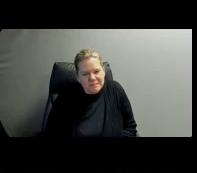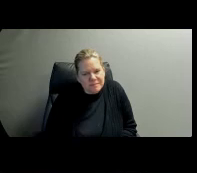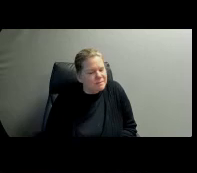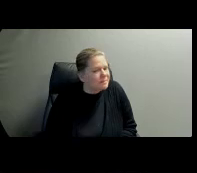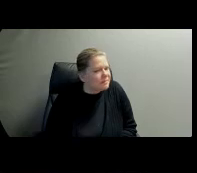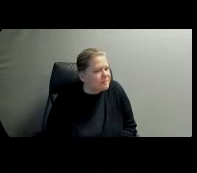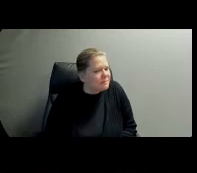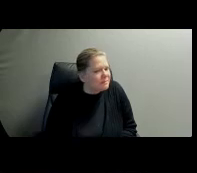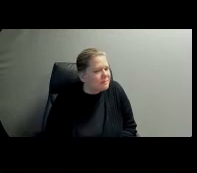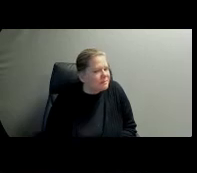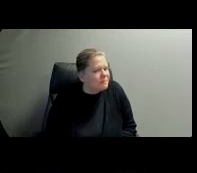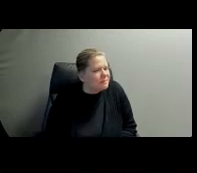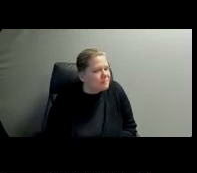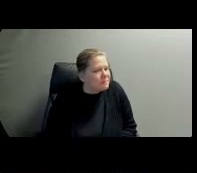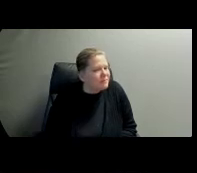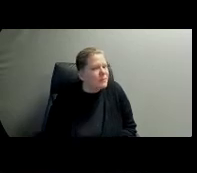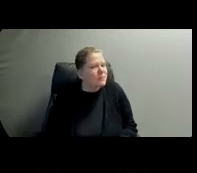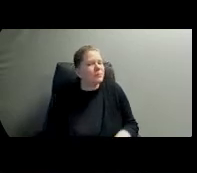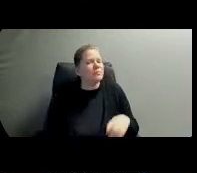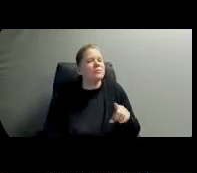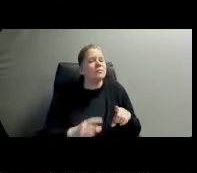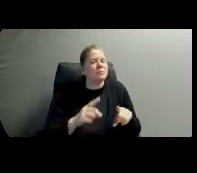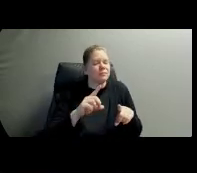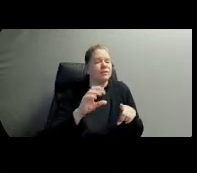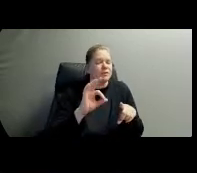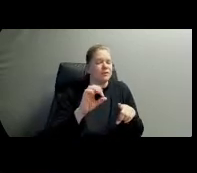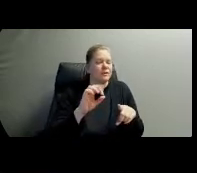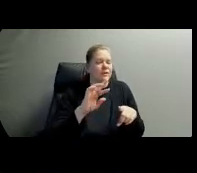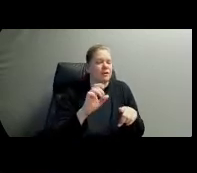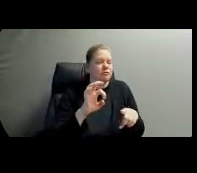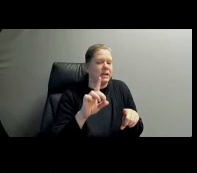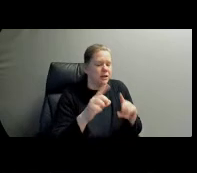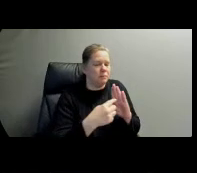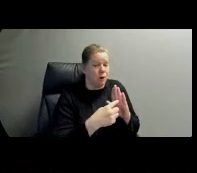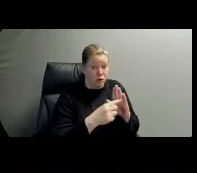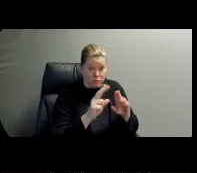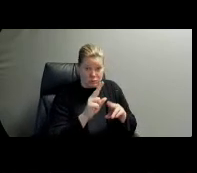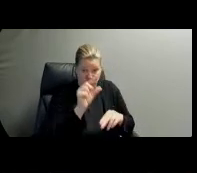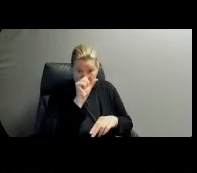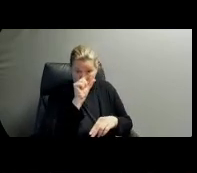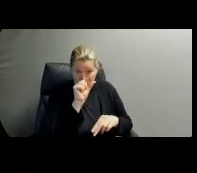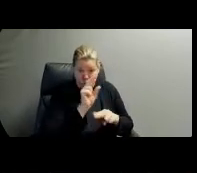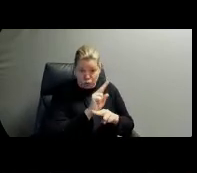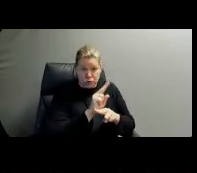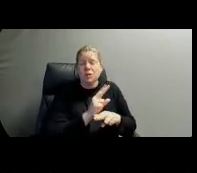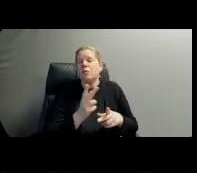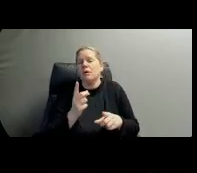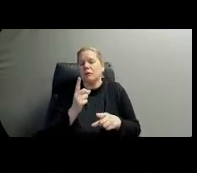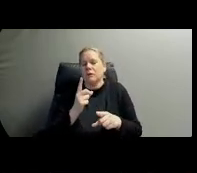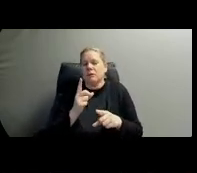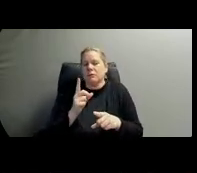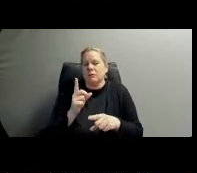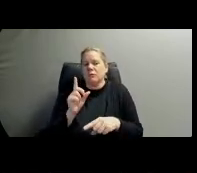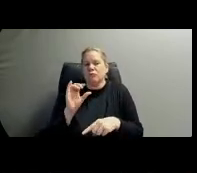federated learning processes being used at Google this time? Yeah, based on some of the again, like white papers